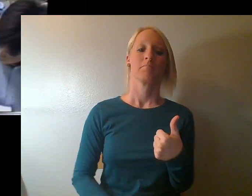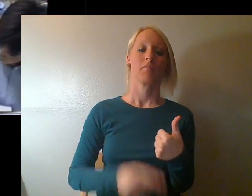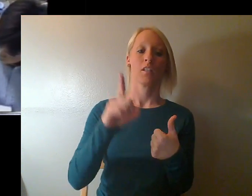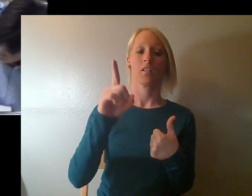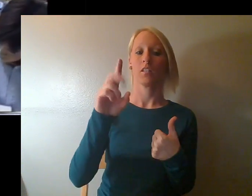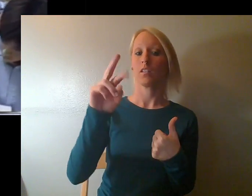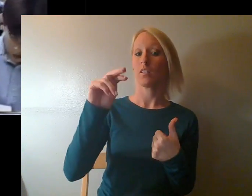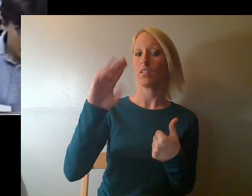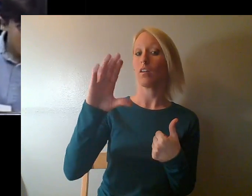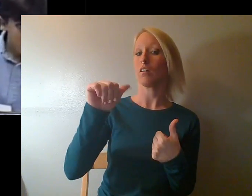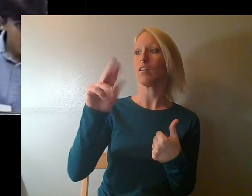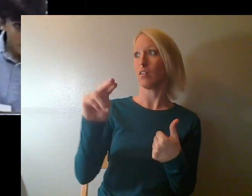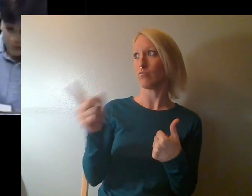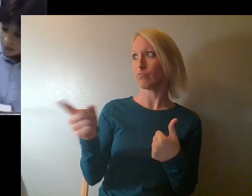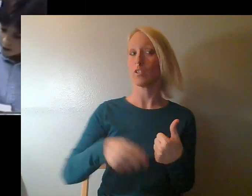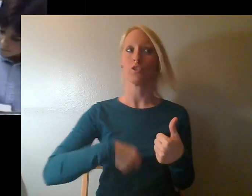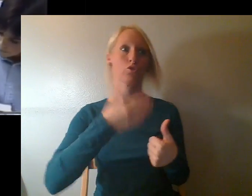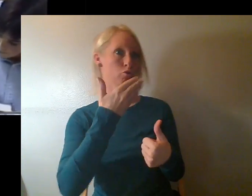And what else?